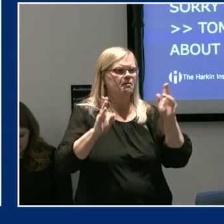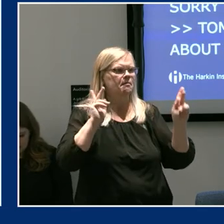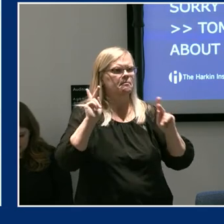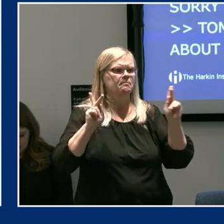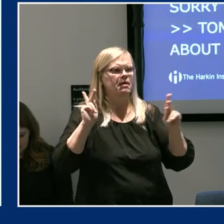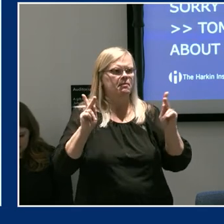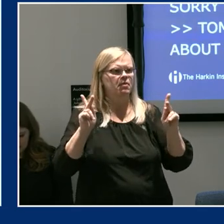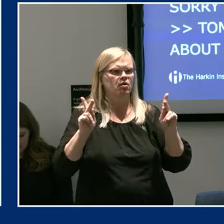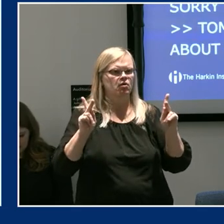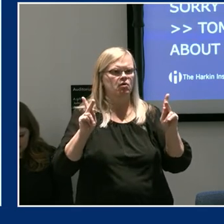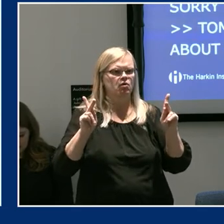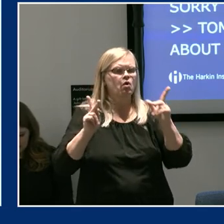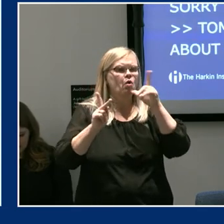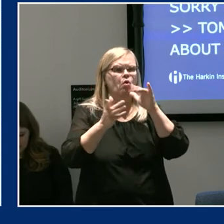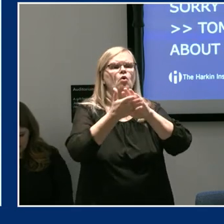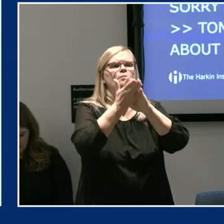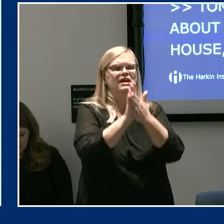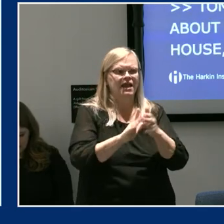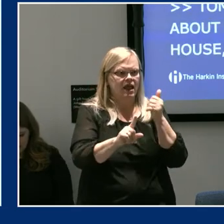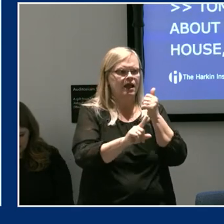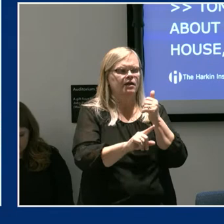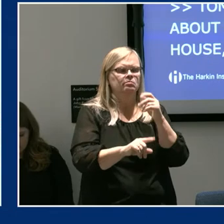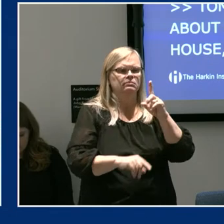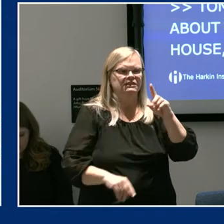were people who became disabled.